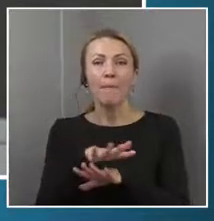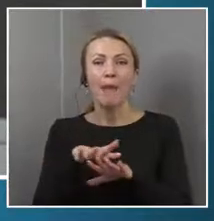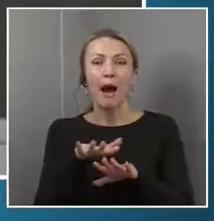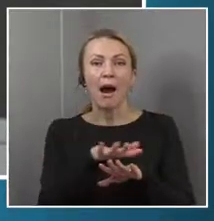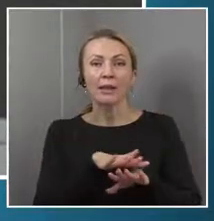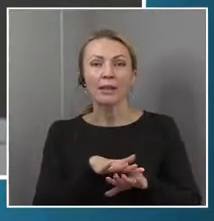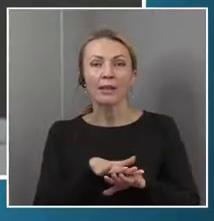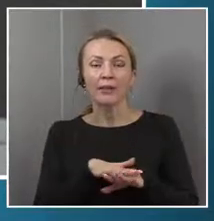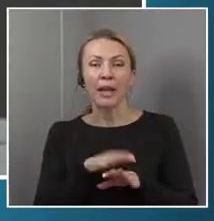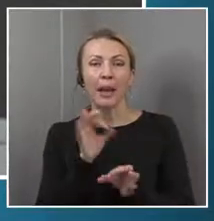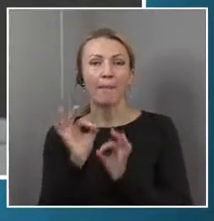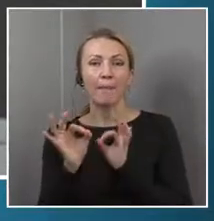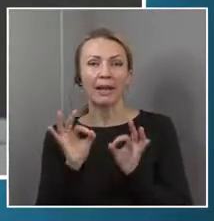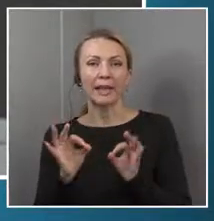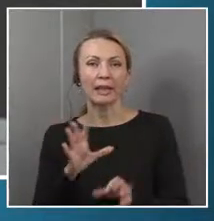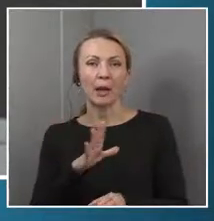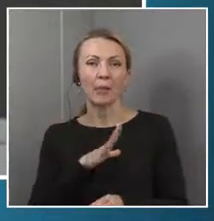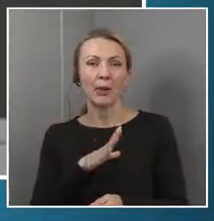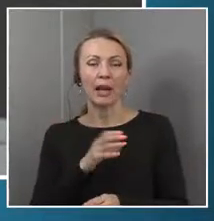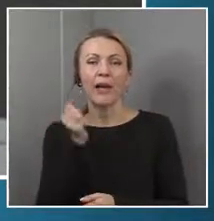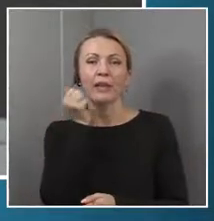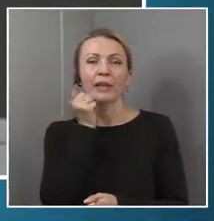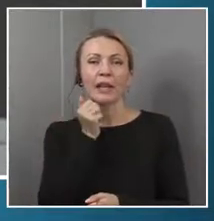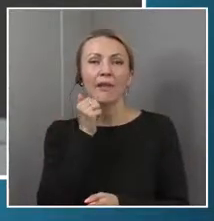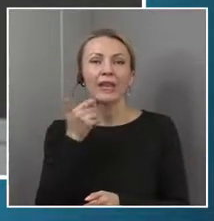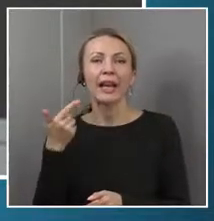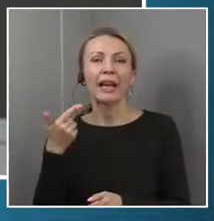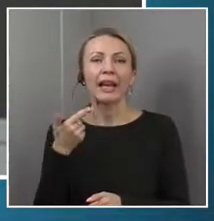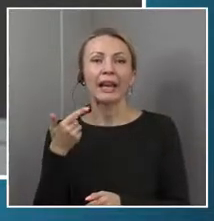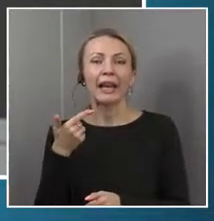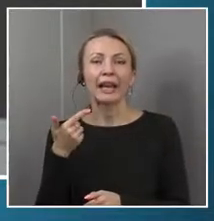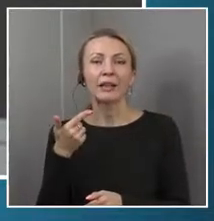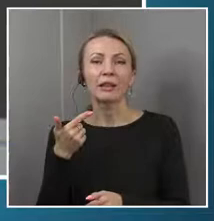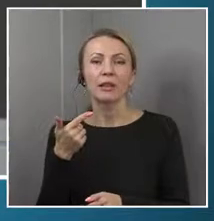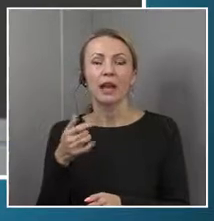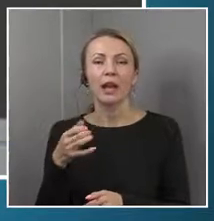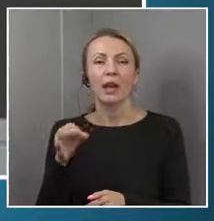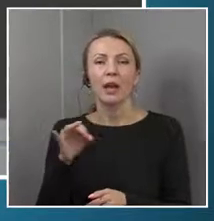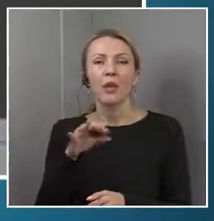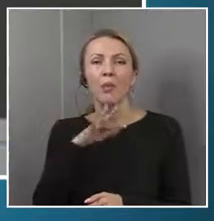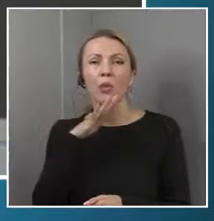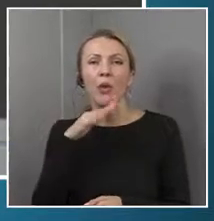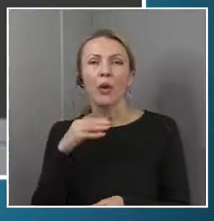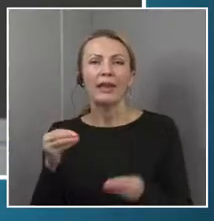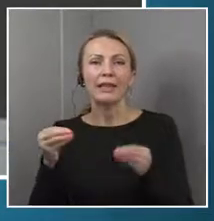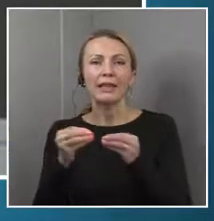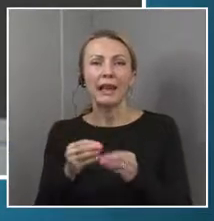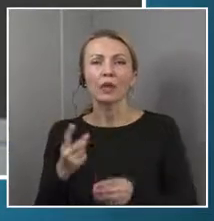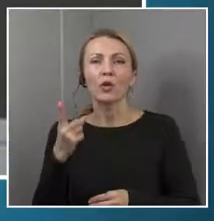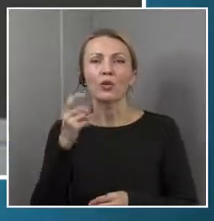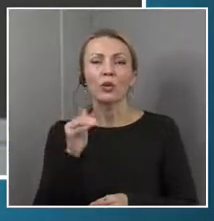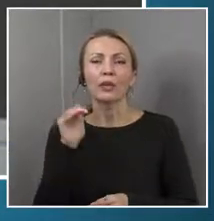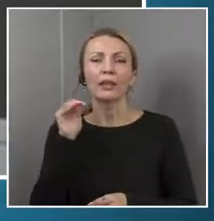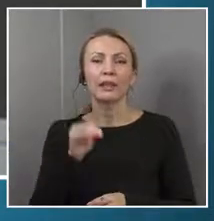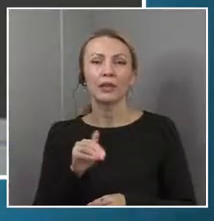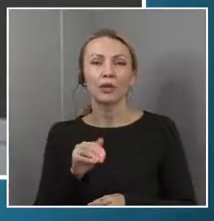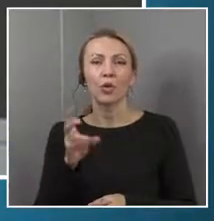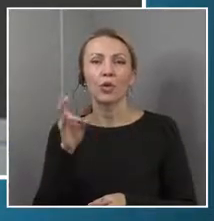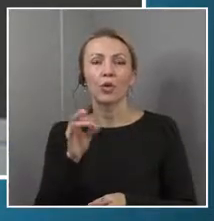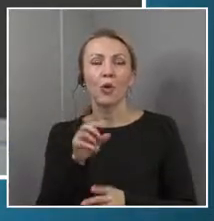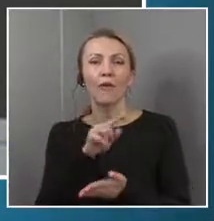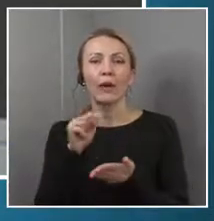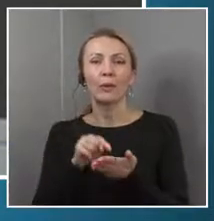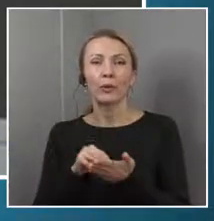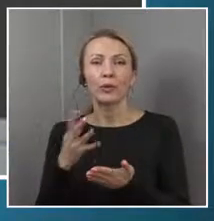So collections are usually consist of mass-produced items. And even in ancient